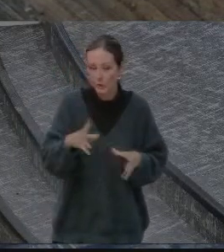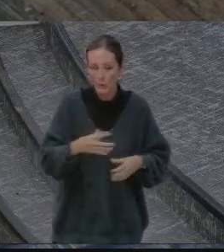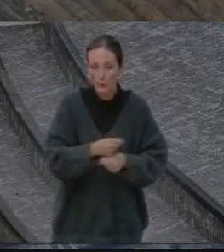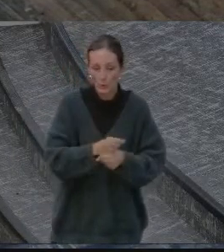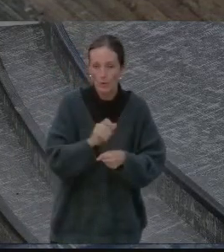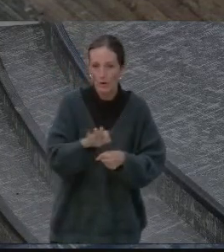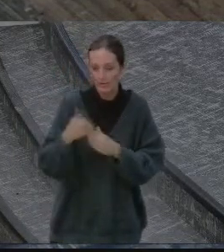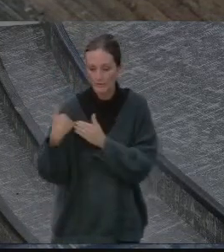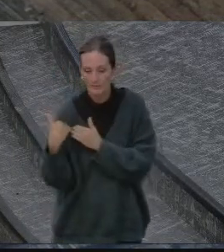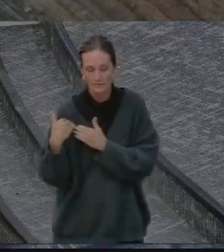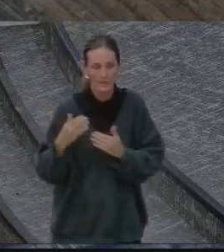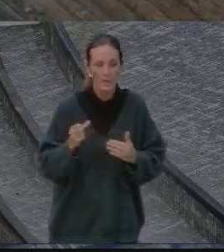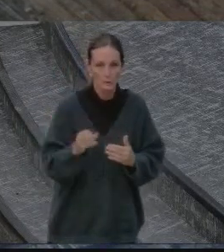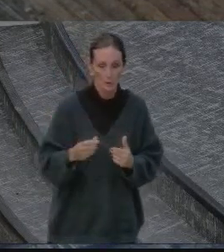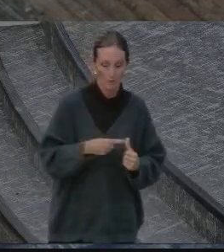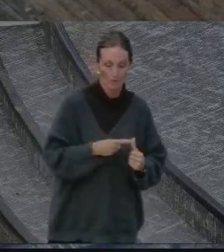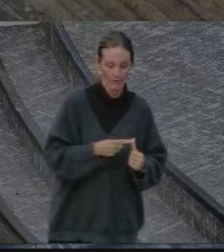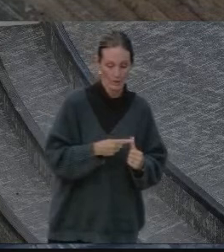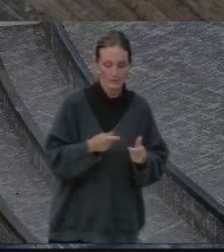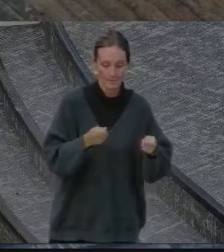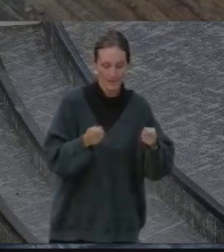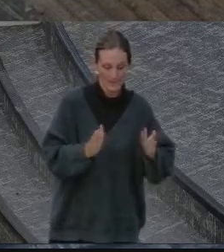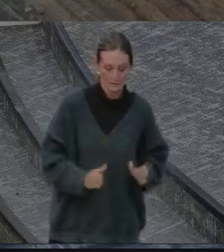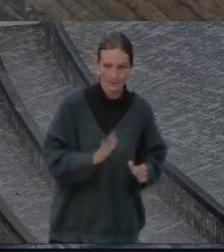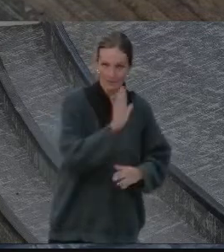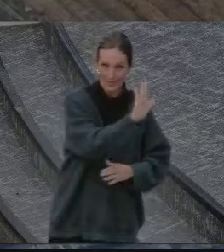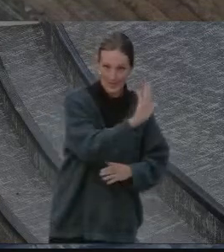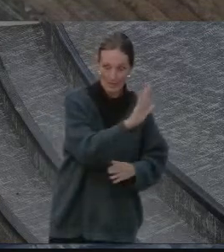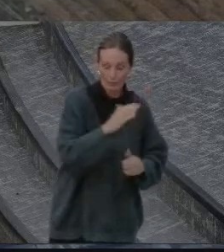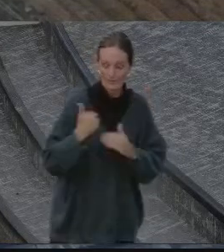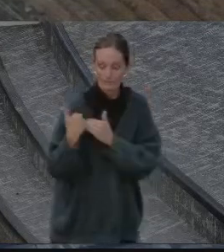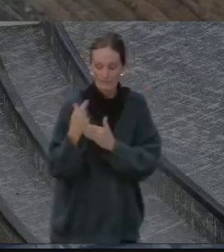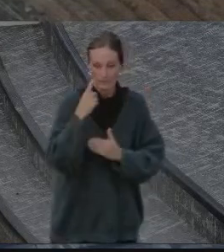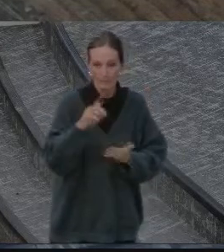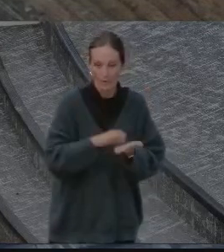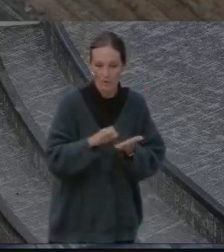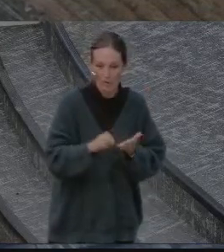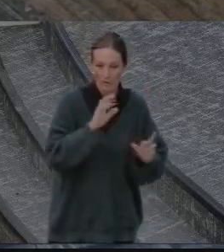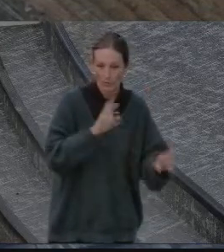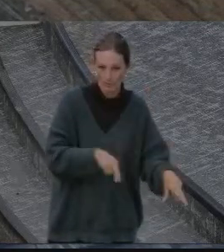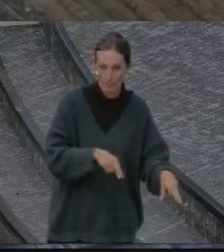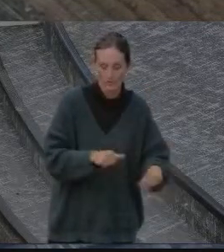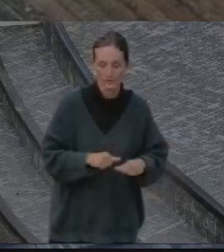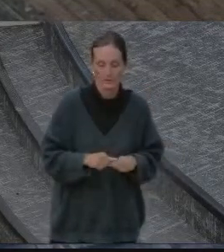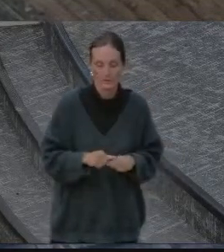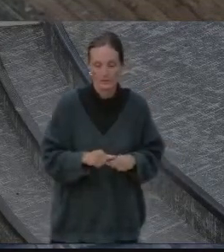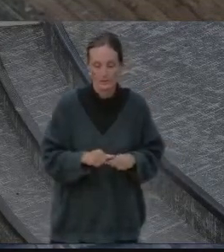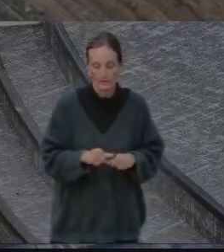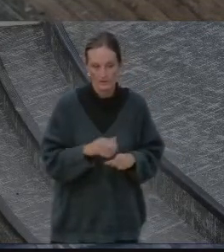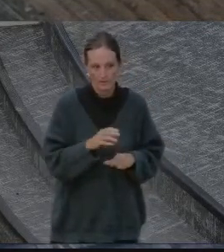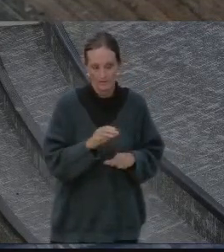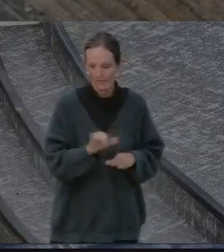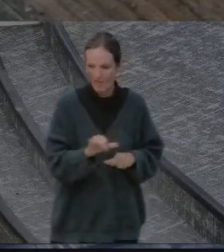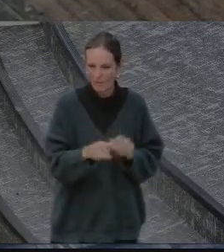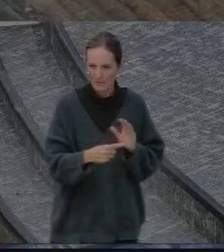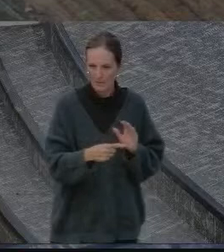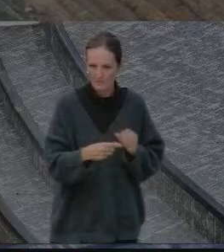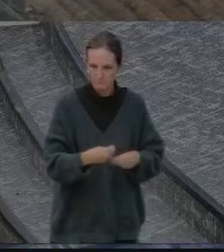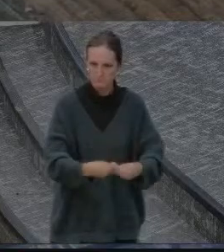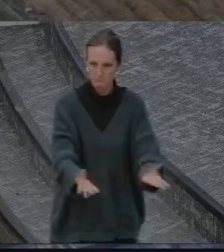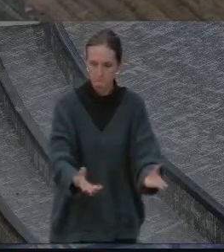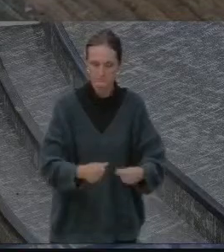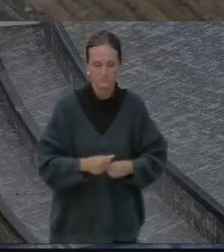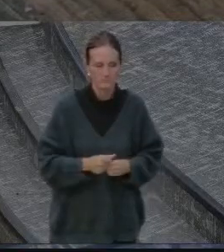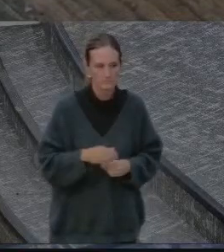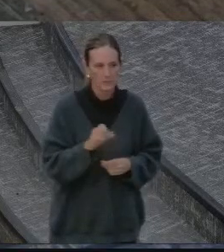start off with going over what management's responsibilities were for the audit report that we presented and provided. So